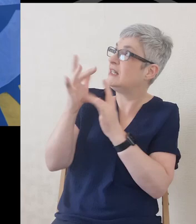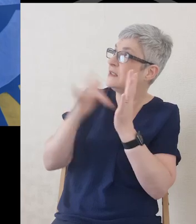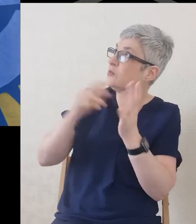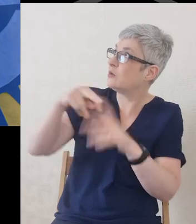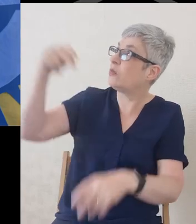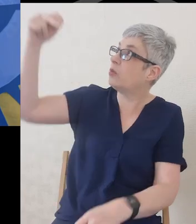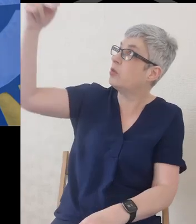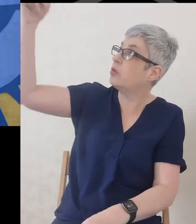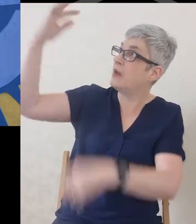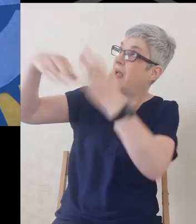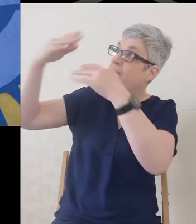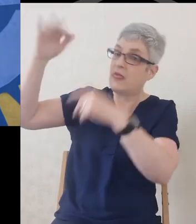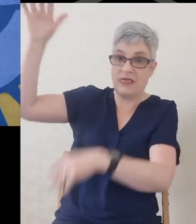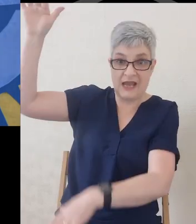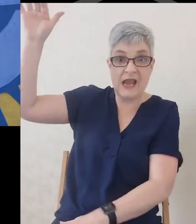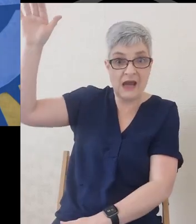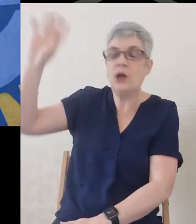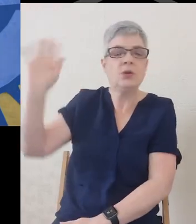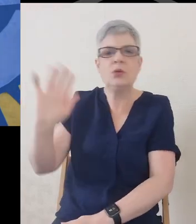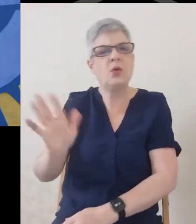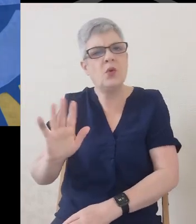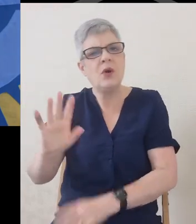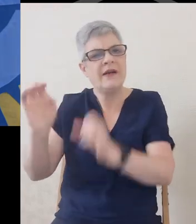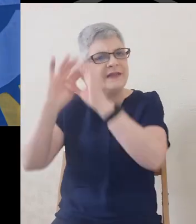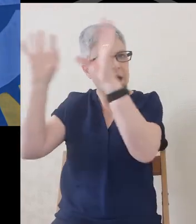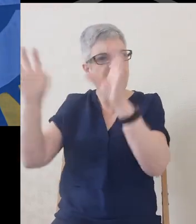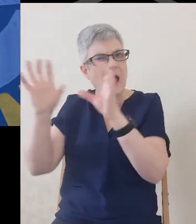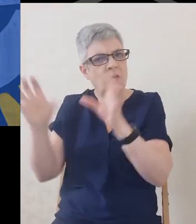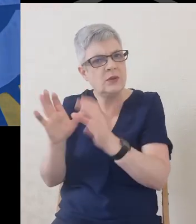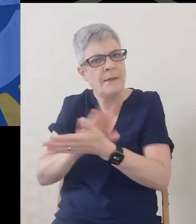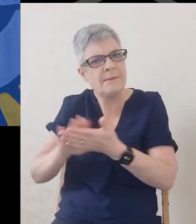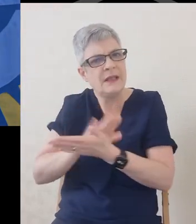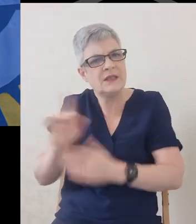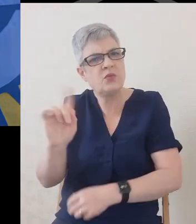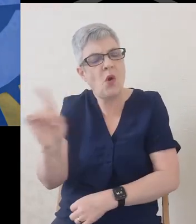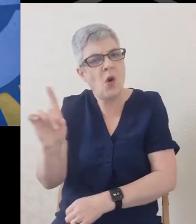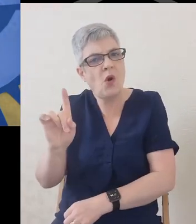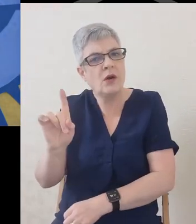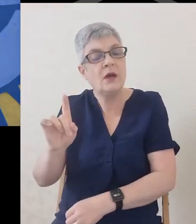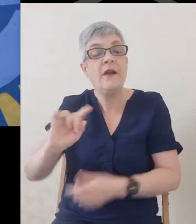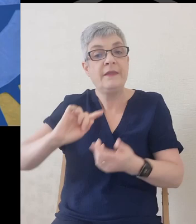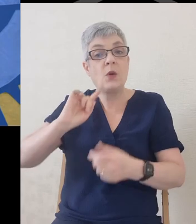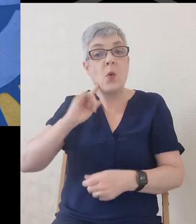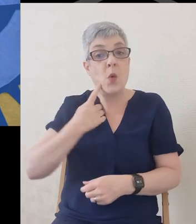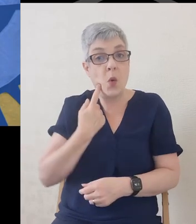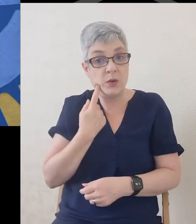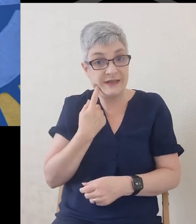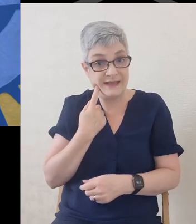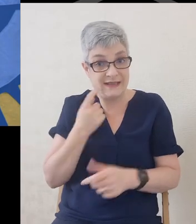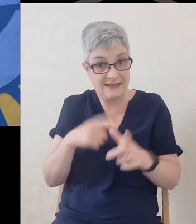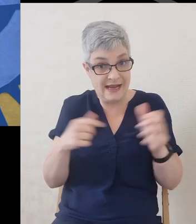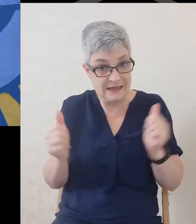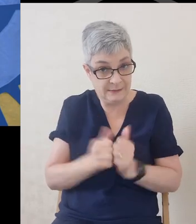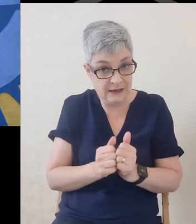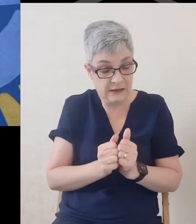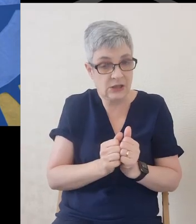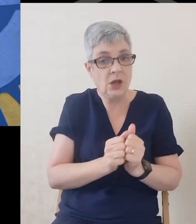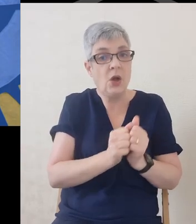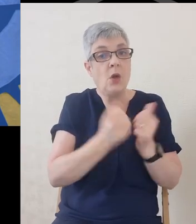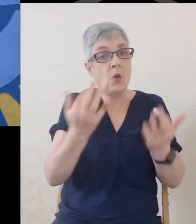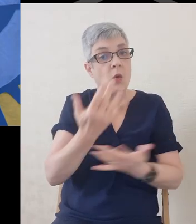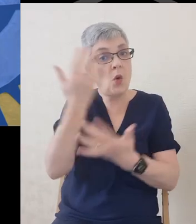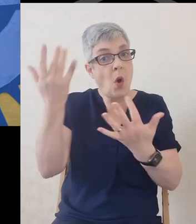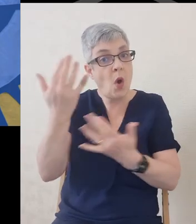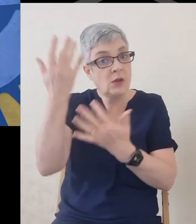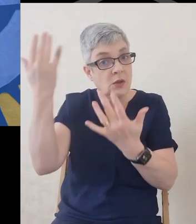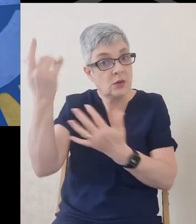in, heaven up there. The significance of the cloud, verse 7, is that in the Old Testament, God's glory was frequently referred